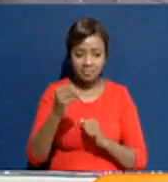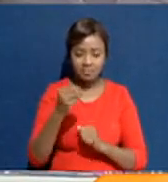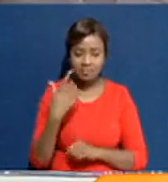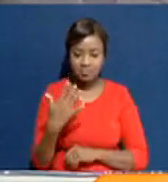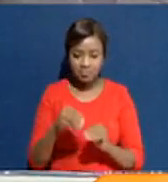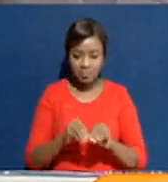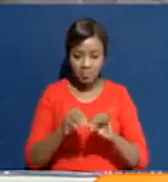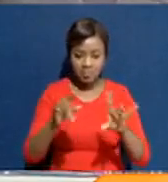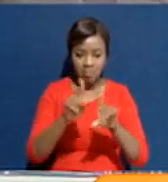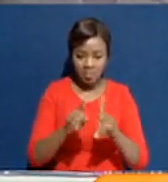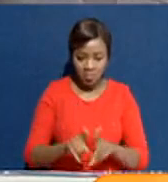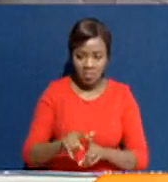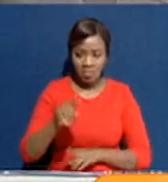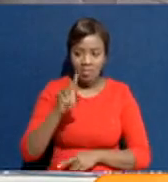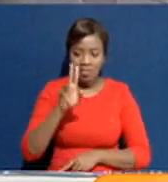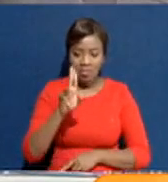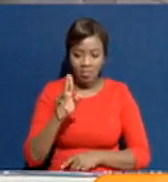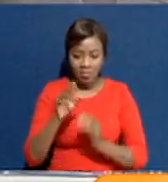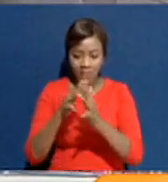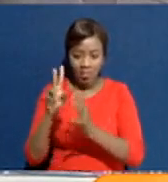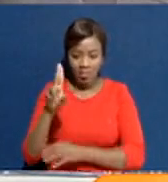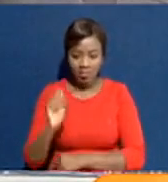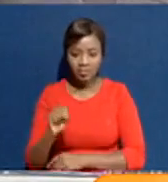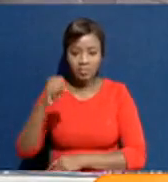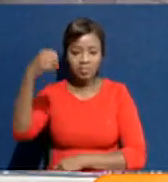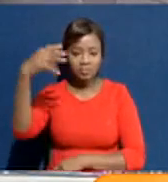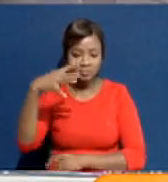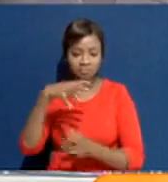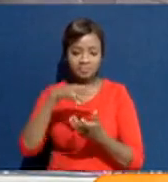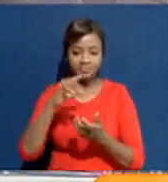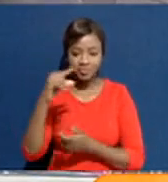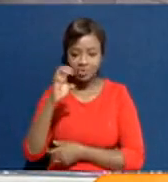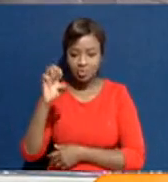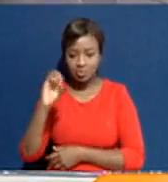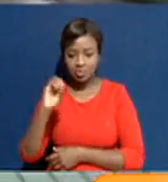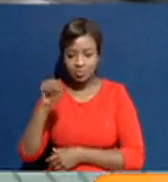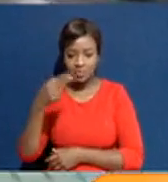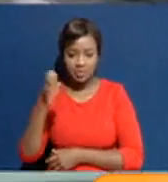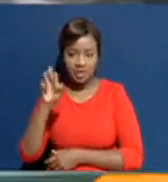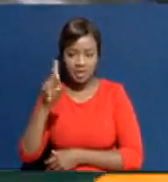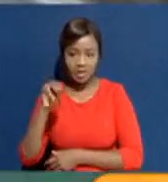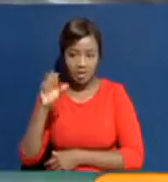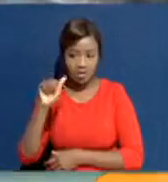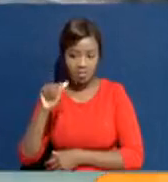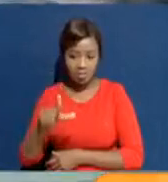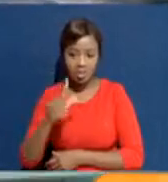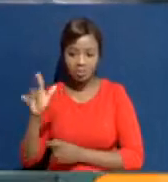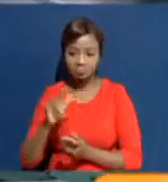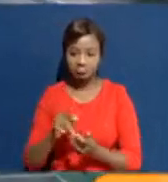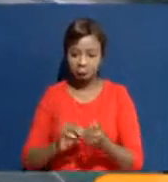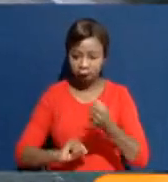economic power has supported Kenya's geothermal power generation and has pledged to fund another plant. Visiting